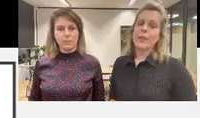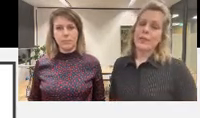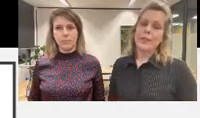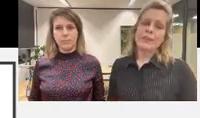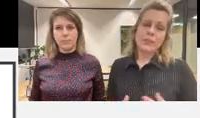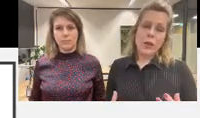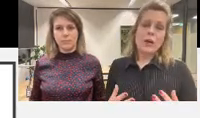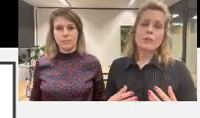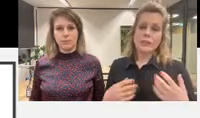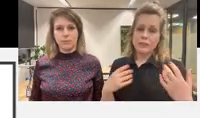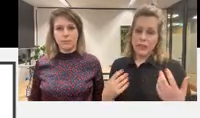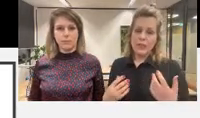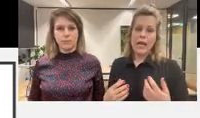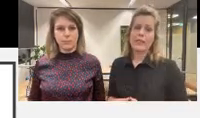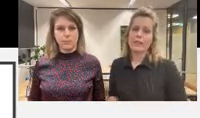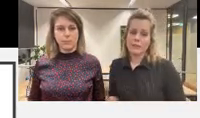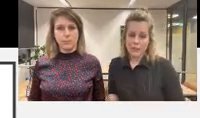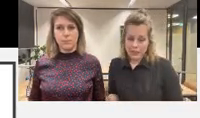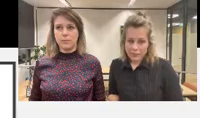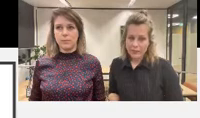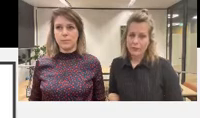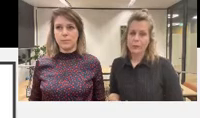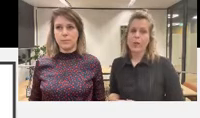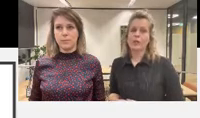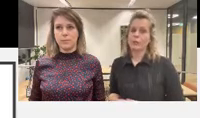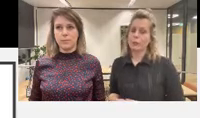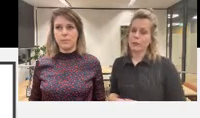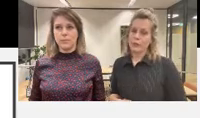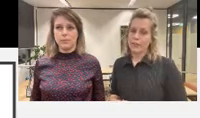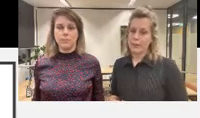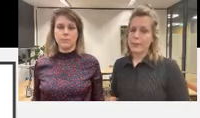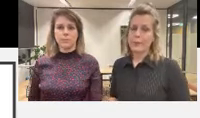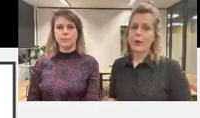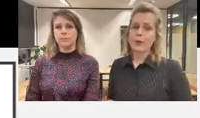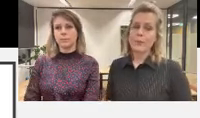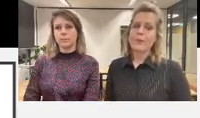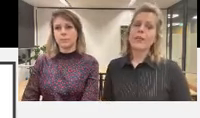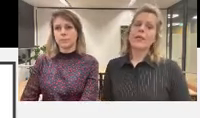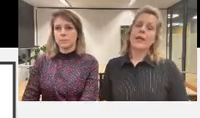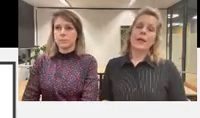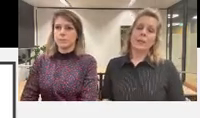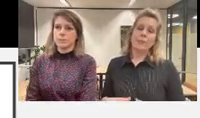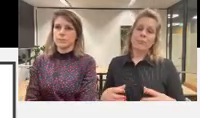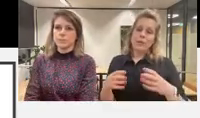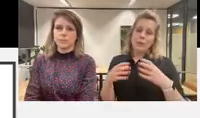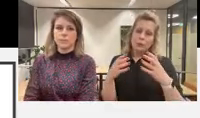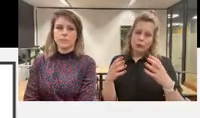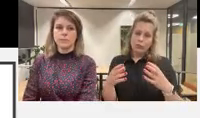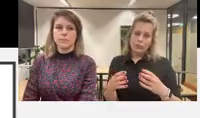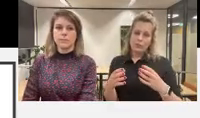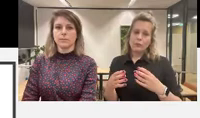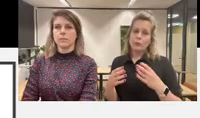group. She offered their clients an intensive prolonged exposure therapy program,